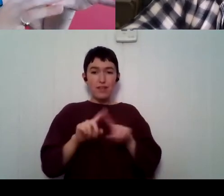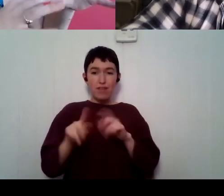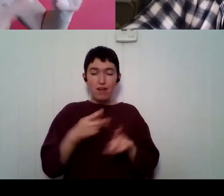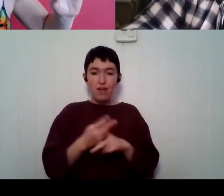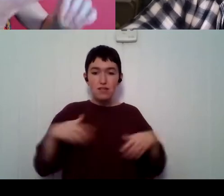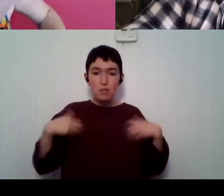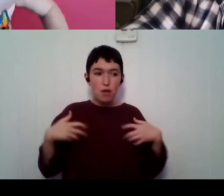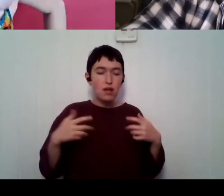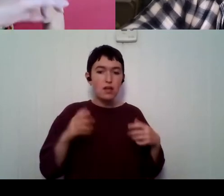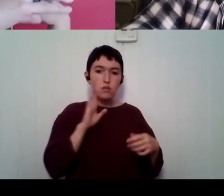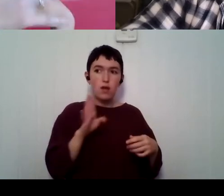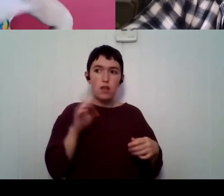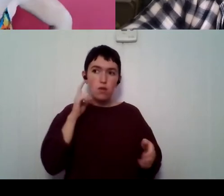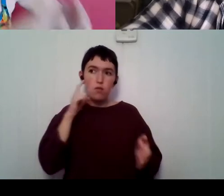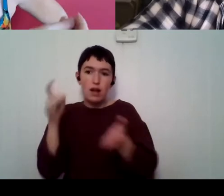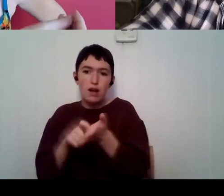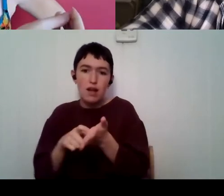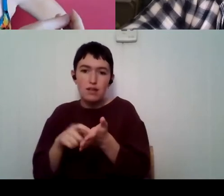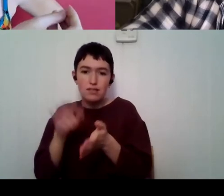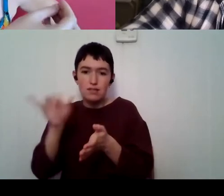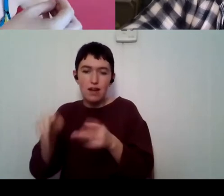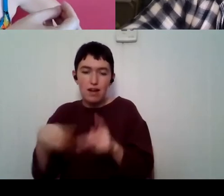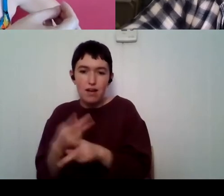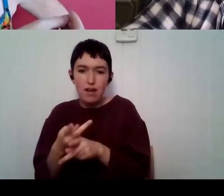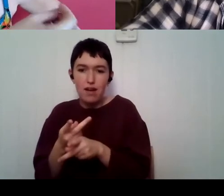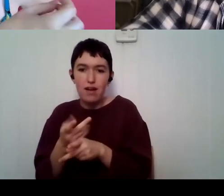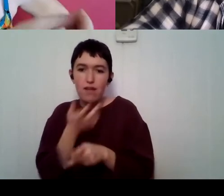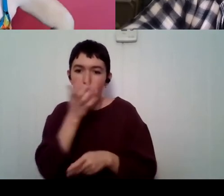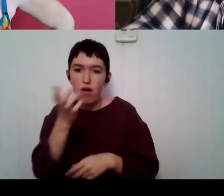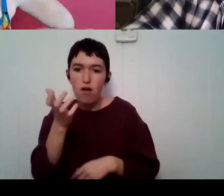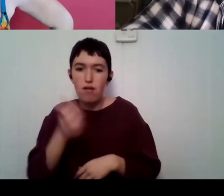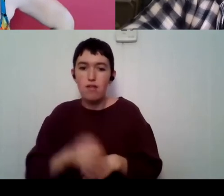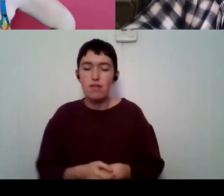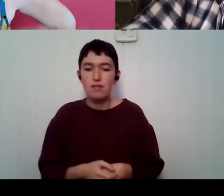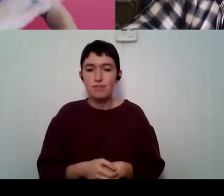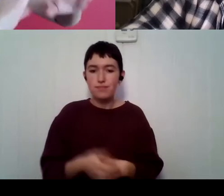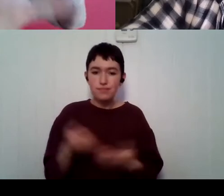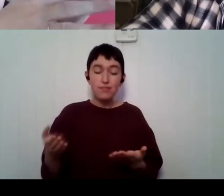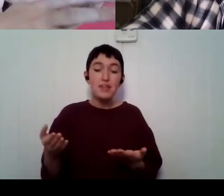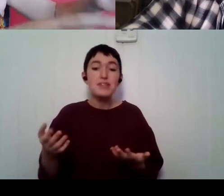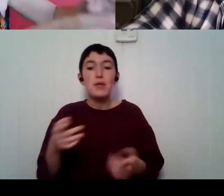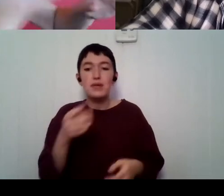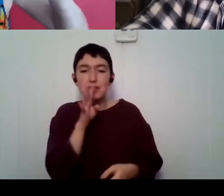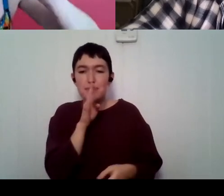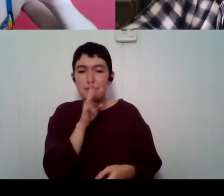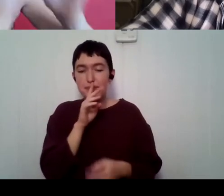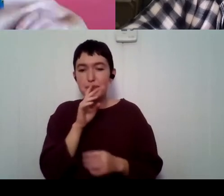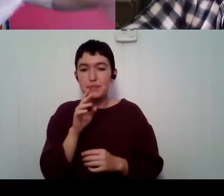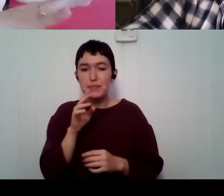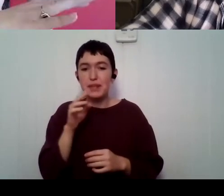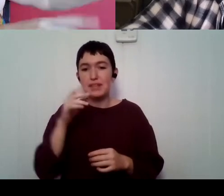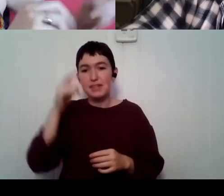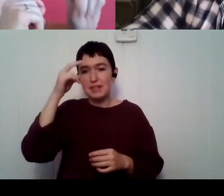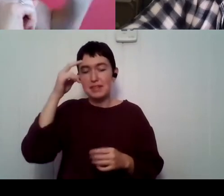of know enough of, it's like when you know enough of a language where you can like, donde está el biblioteca? Except it's like, there's a leopard